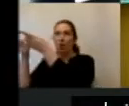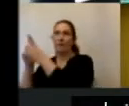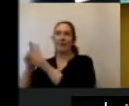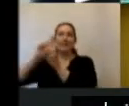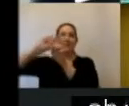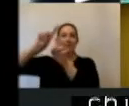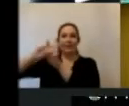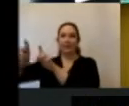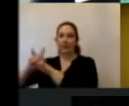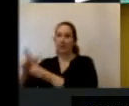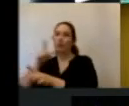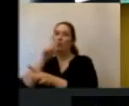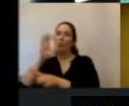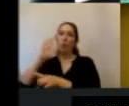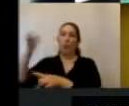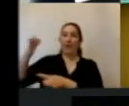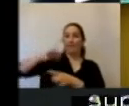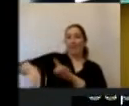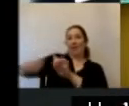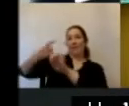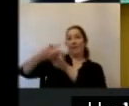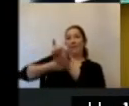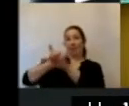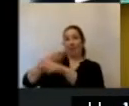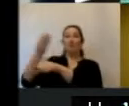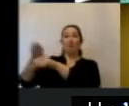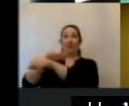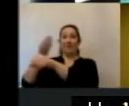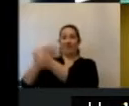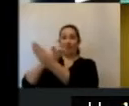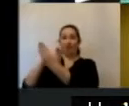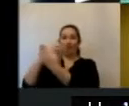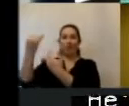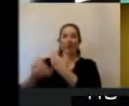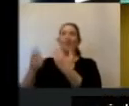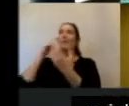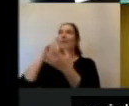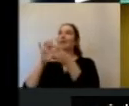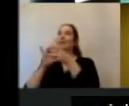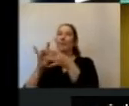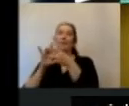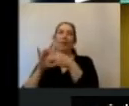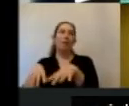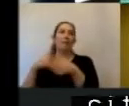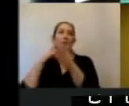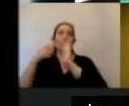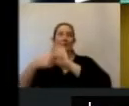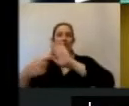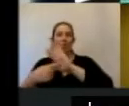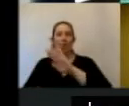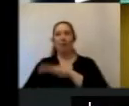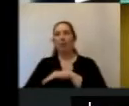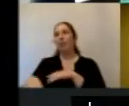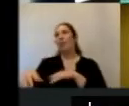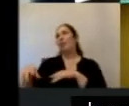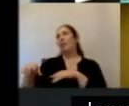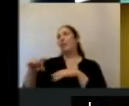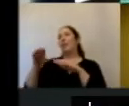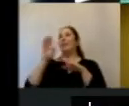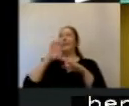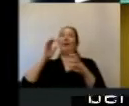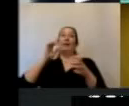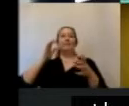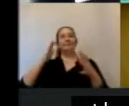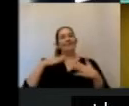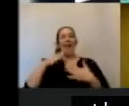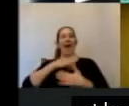and every other department that has a direct connection to the improvements. So what he wants to do is highlight the work that's